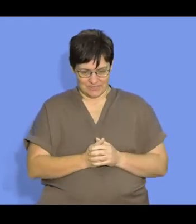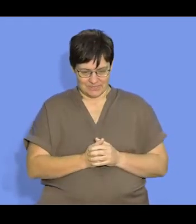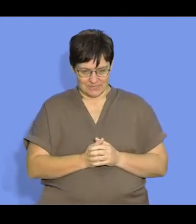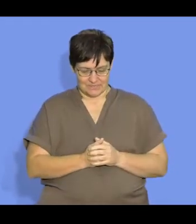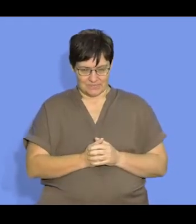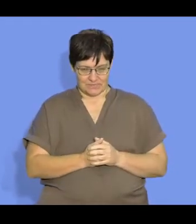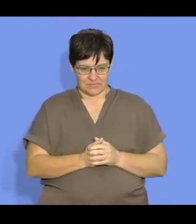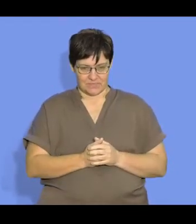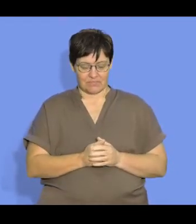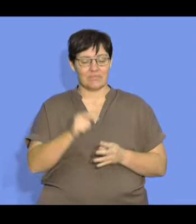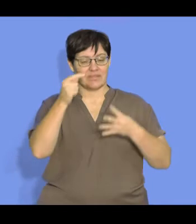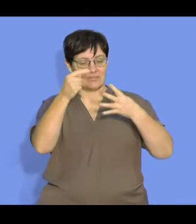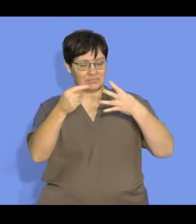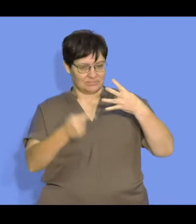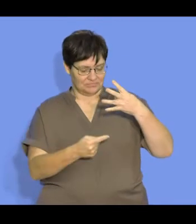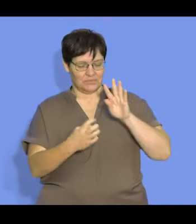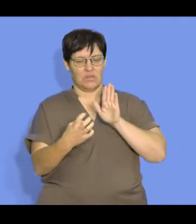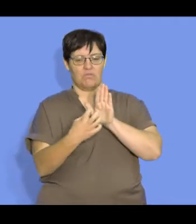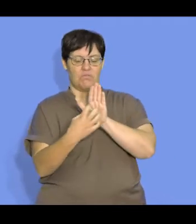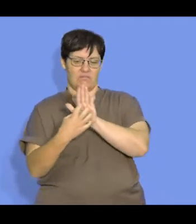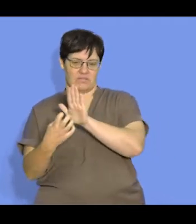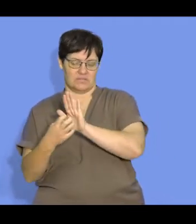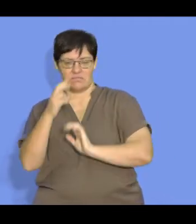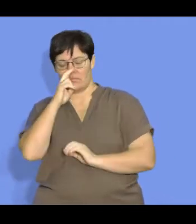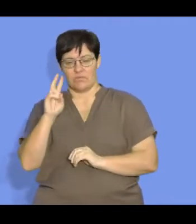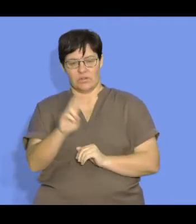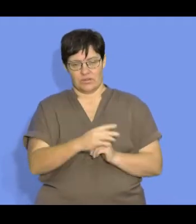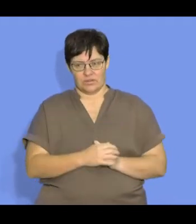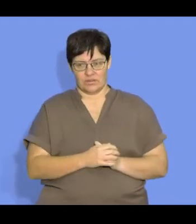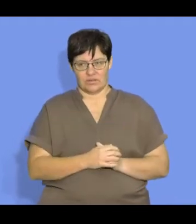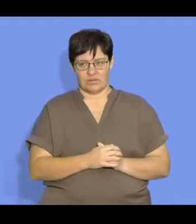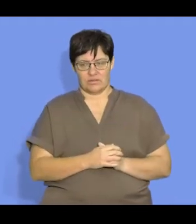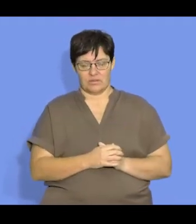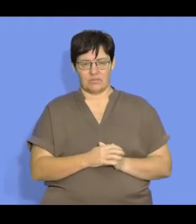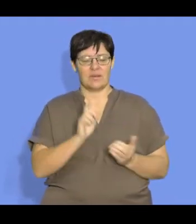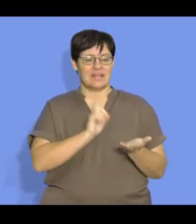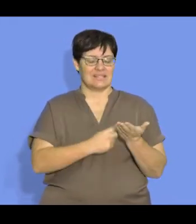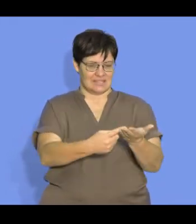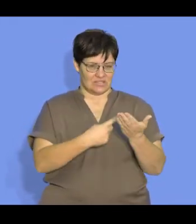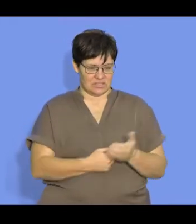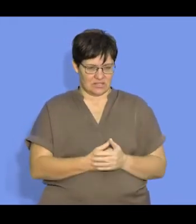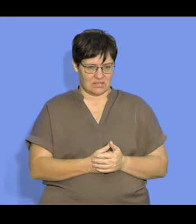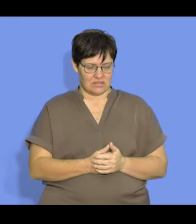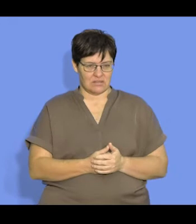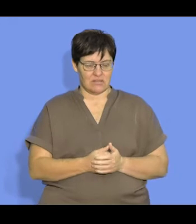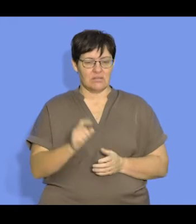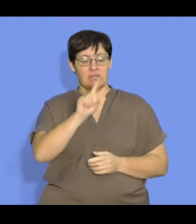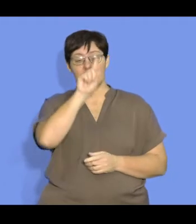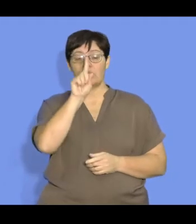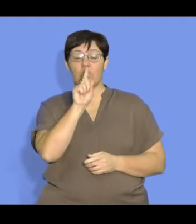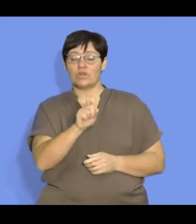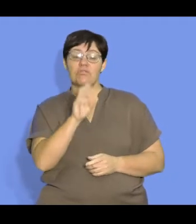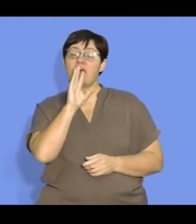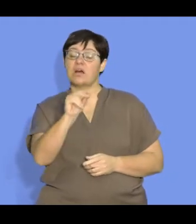now stopped for some or the other reason. These are the types of graphs that we will look at in